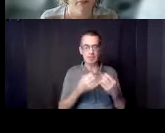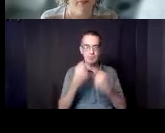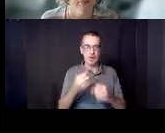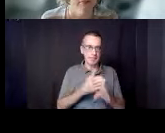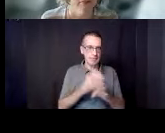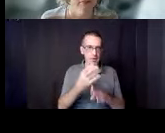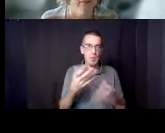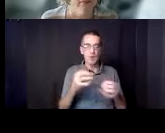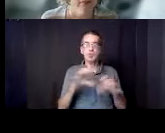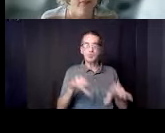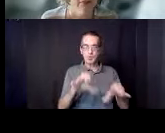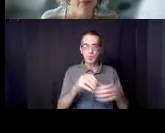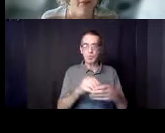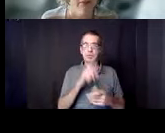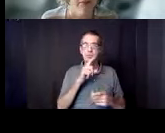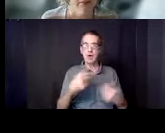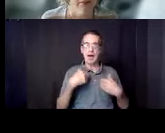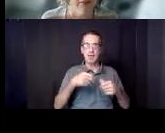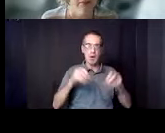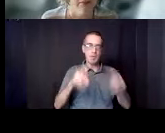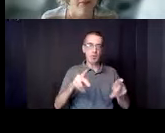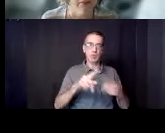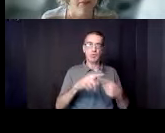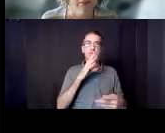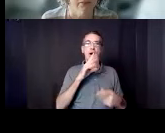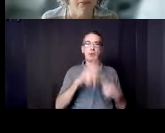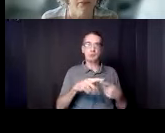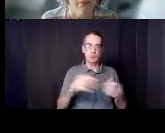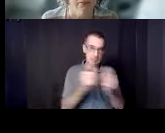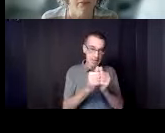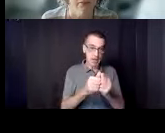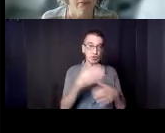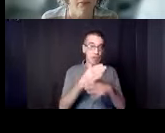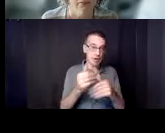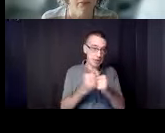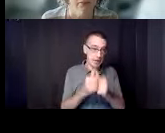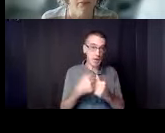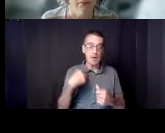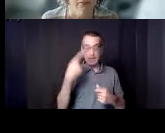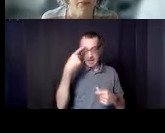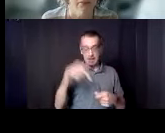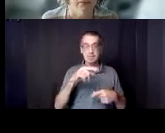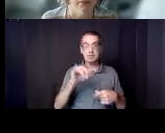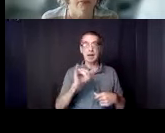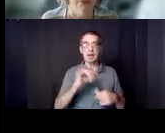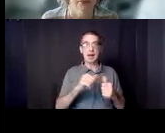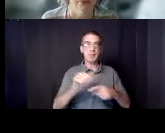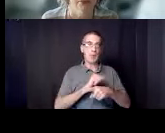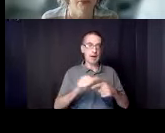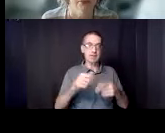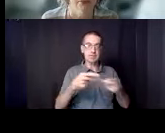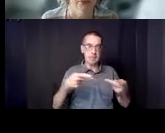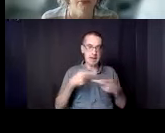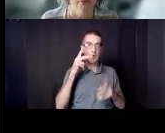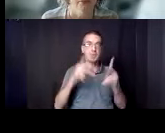what we really want to do is have an opportunity to talk together, share together. We think of this sort of as a practice space